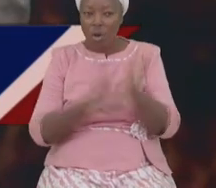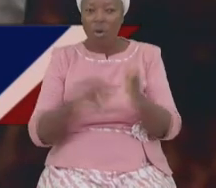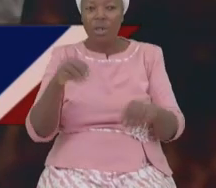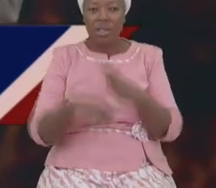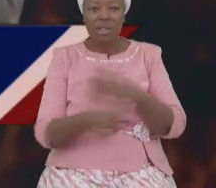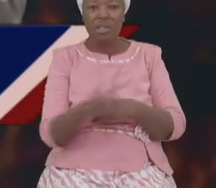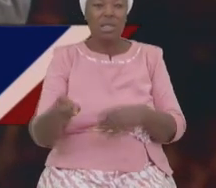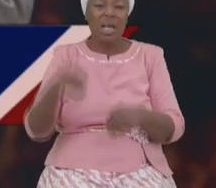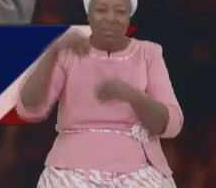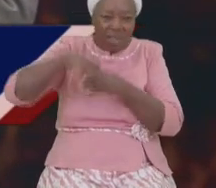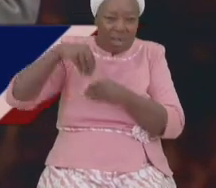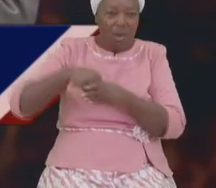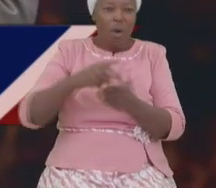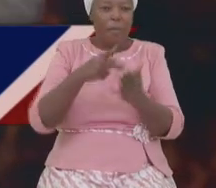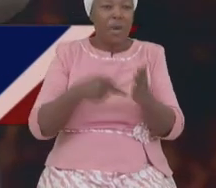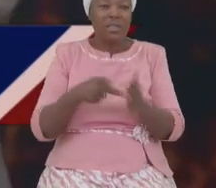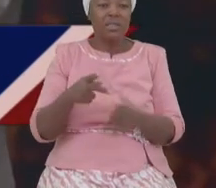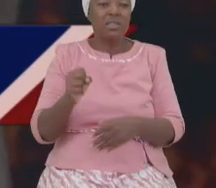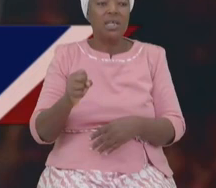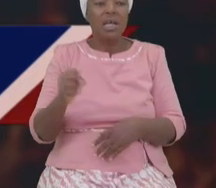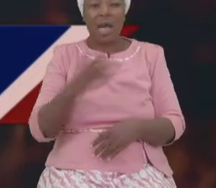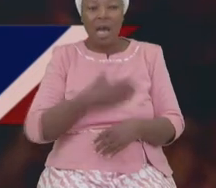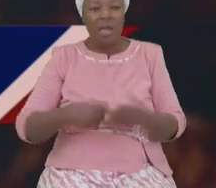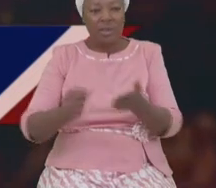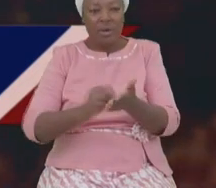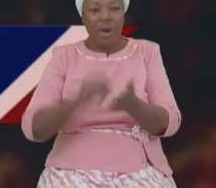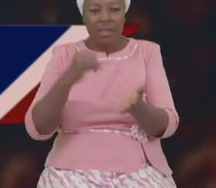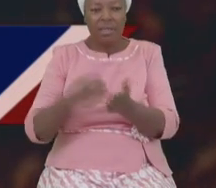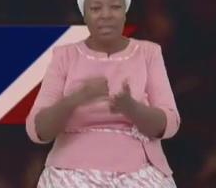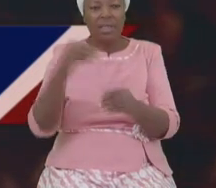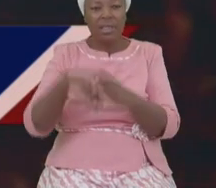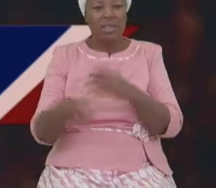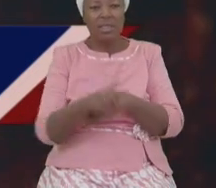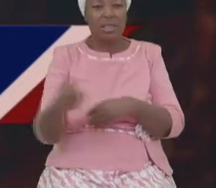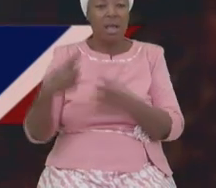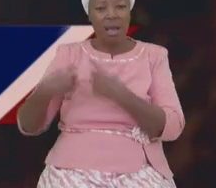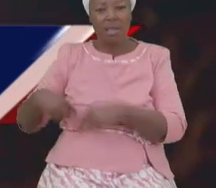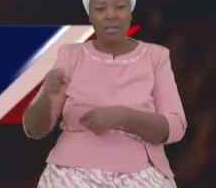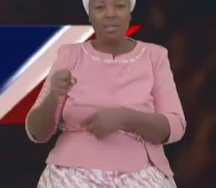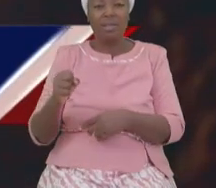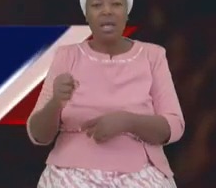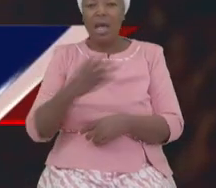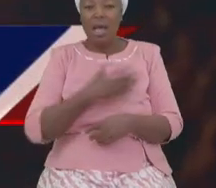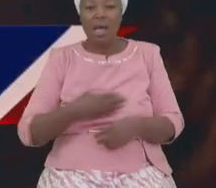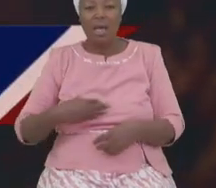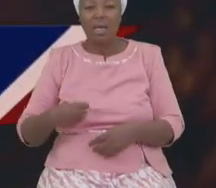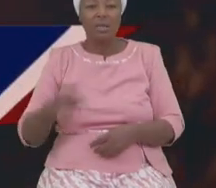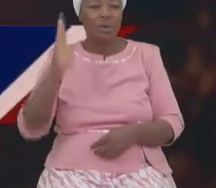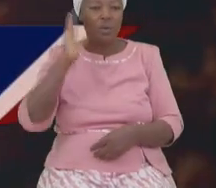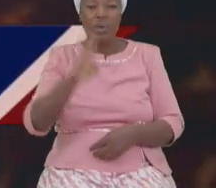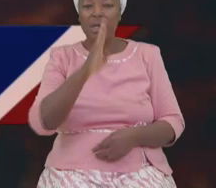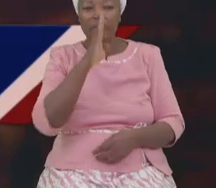their inward parts and write it in their hearts, and will